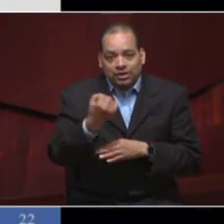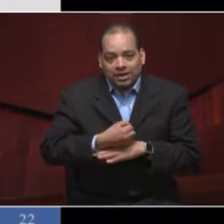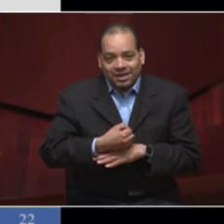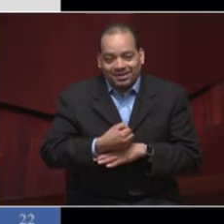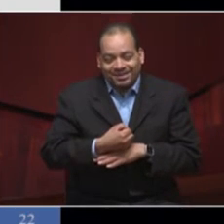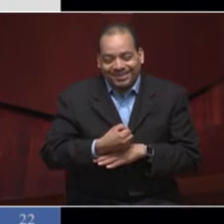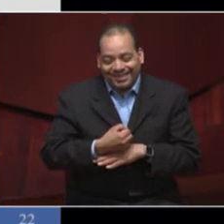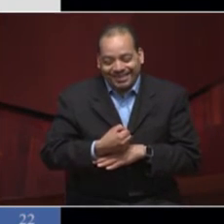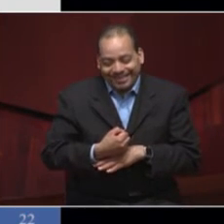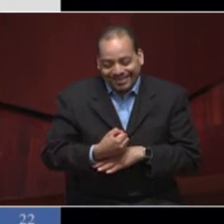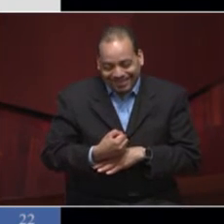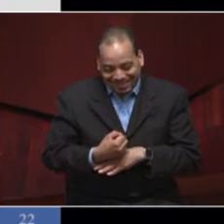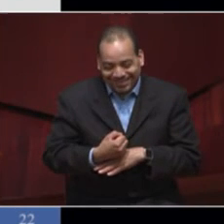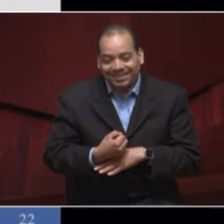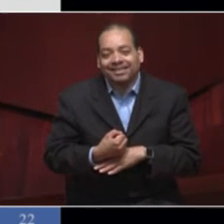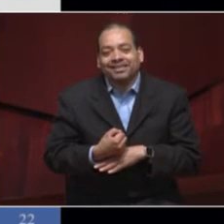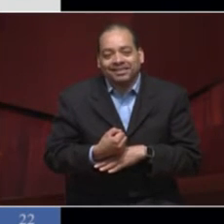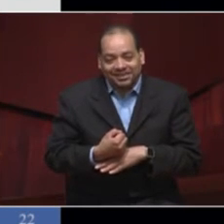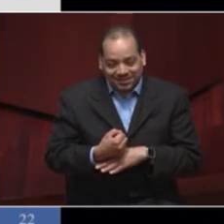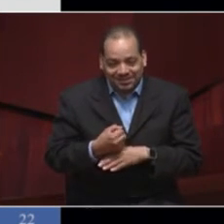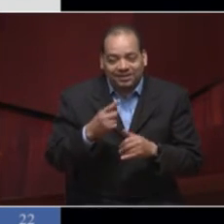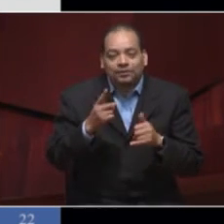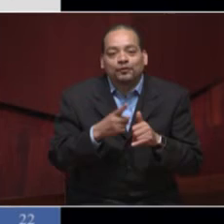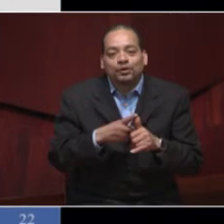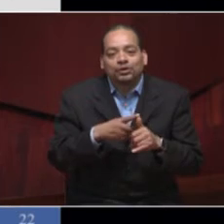or about the 1st of October,